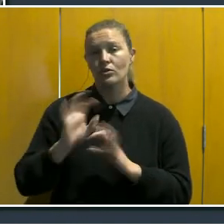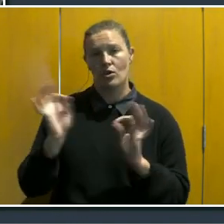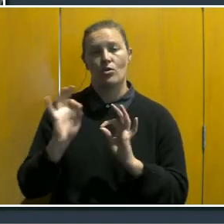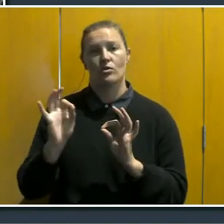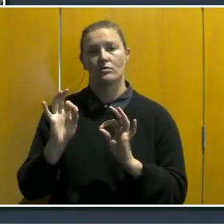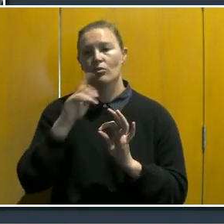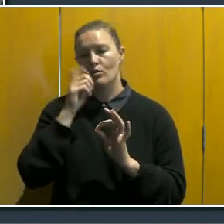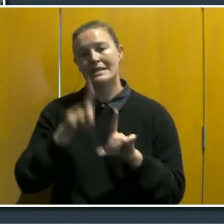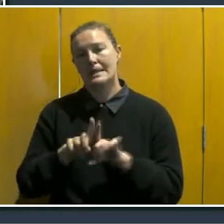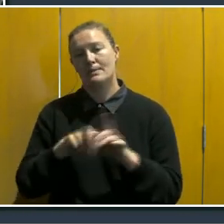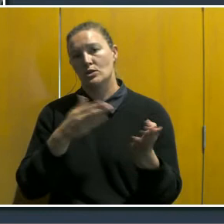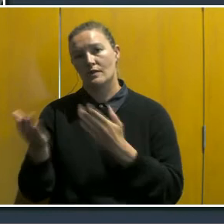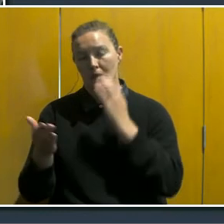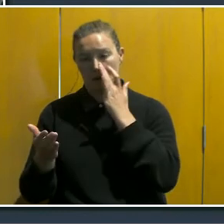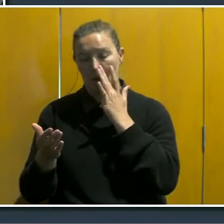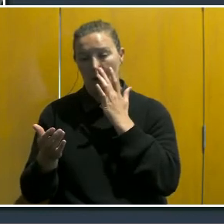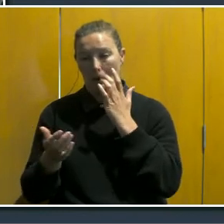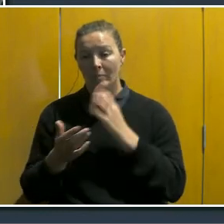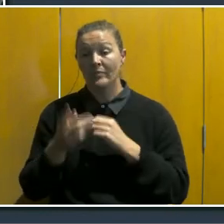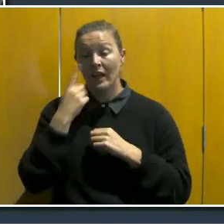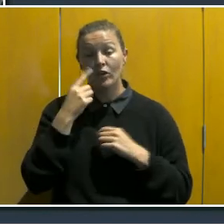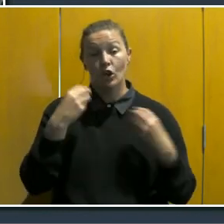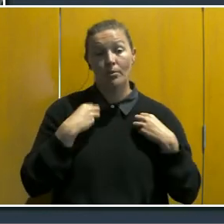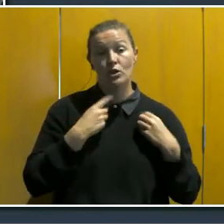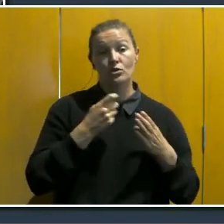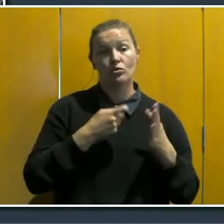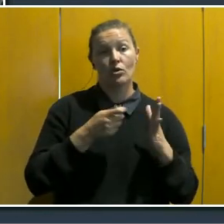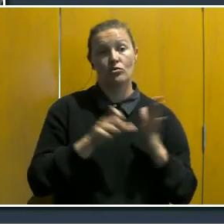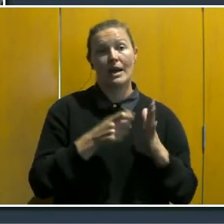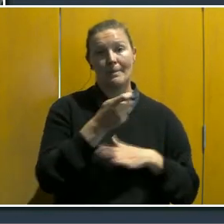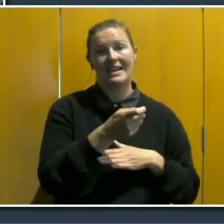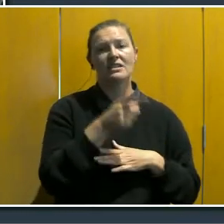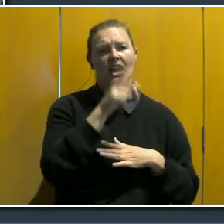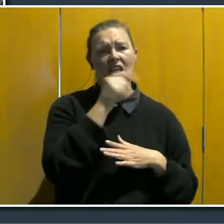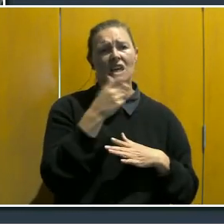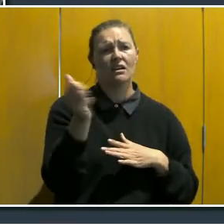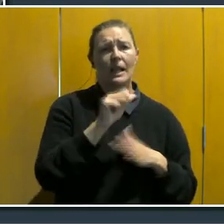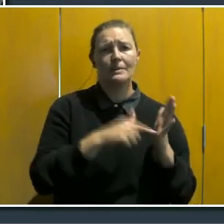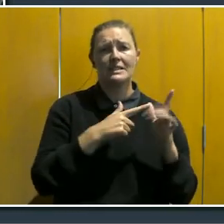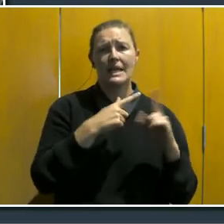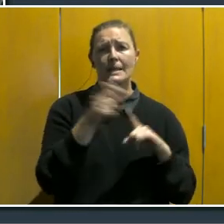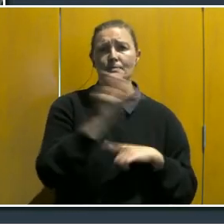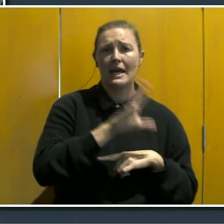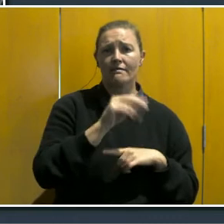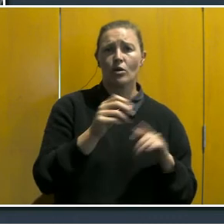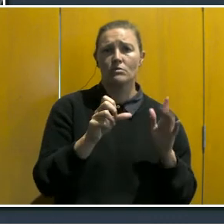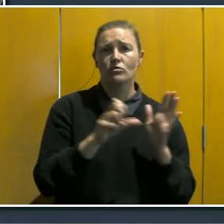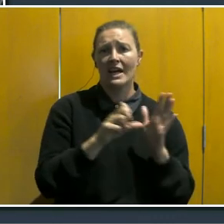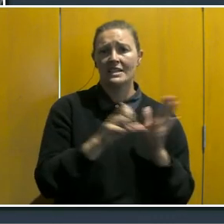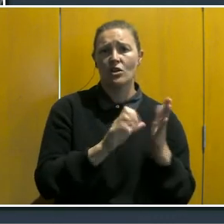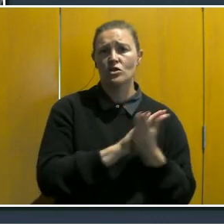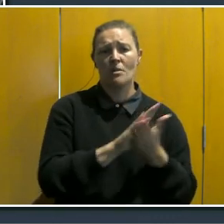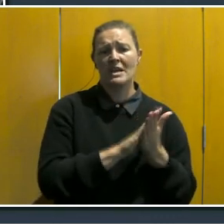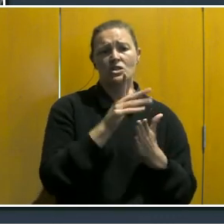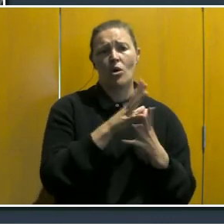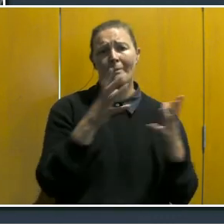fair? Let's look at commercial ratepayers. Their rates are tax deductible and so are not a huge net cost